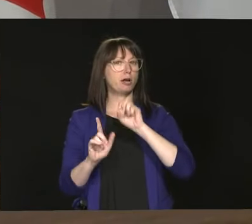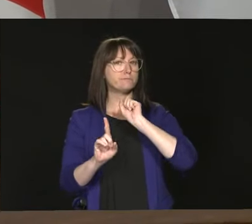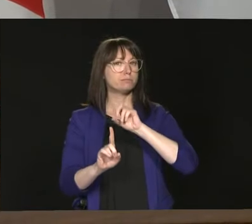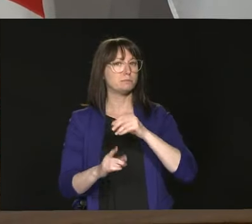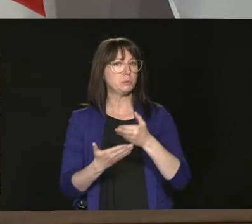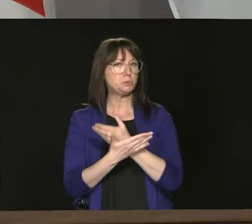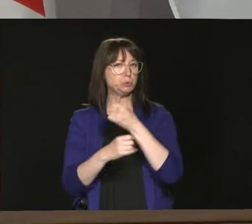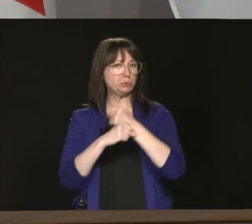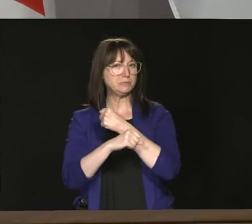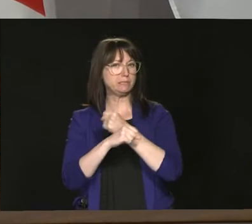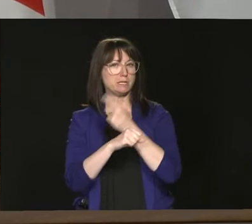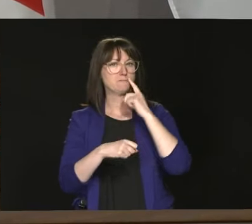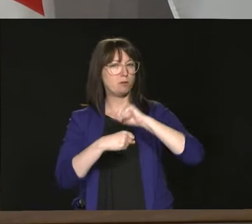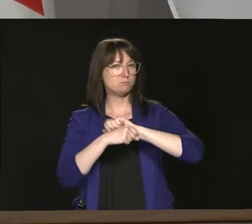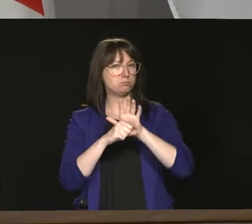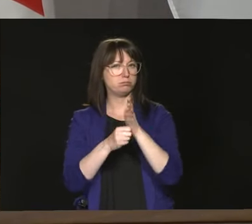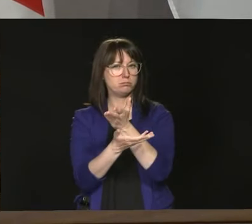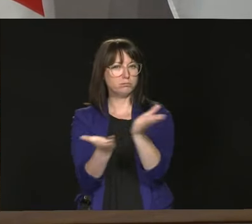Canada. There are now